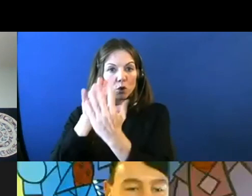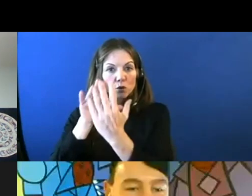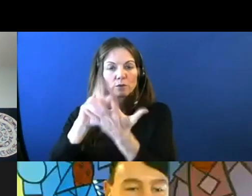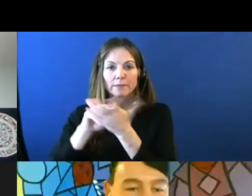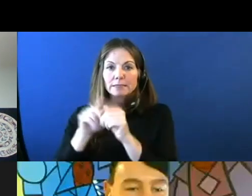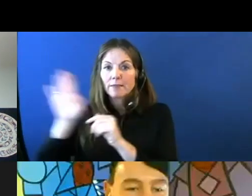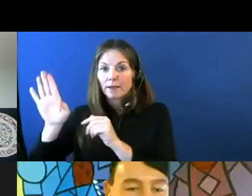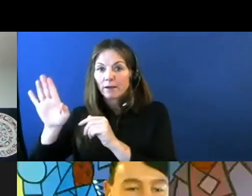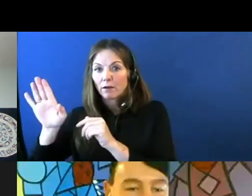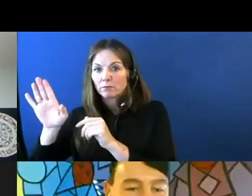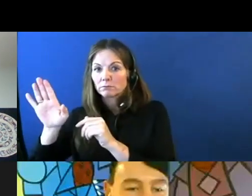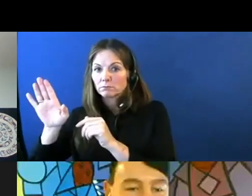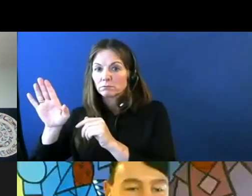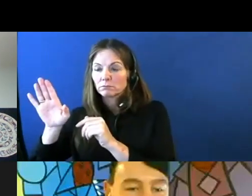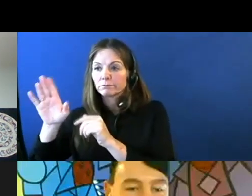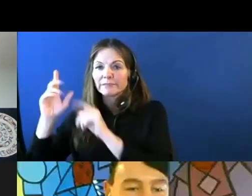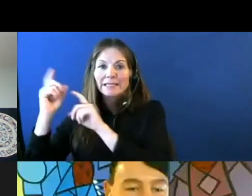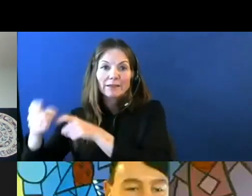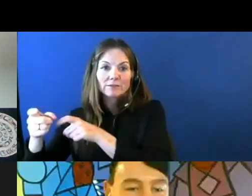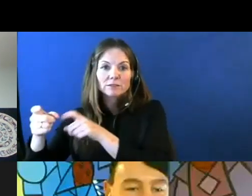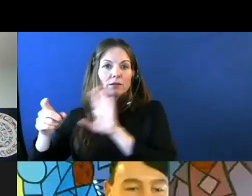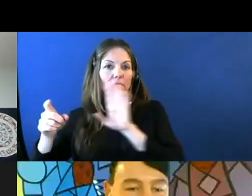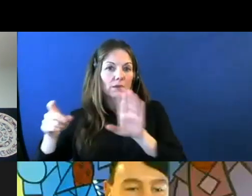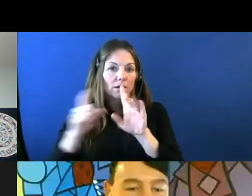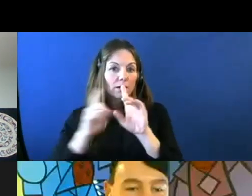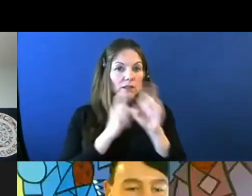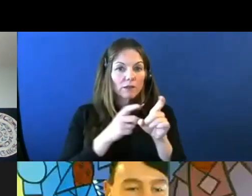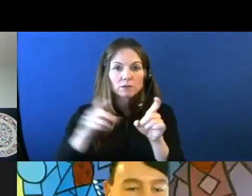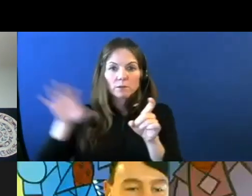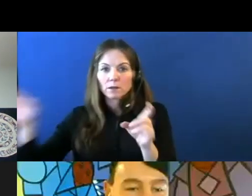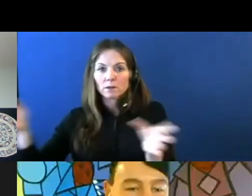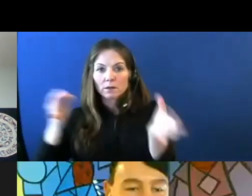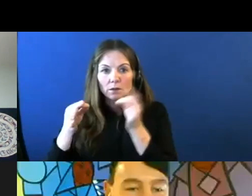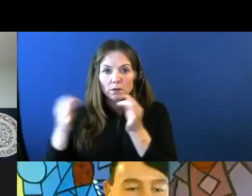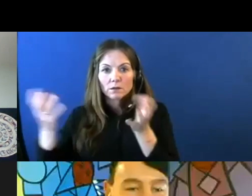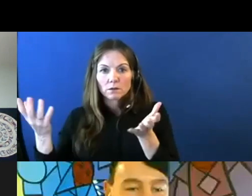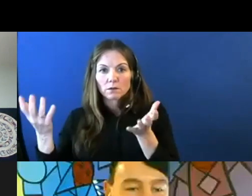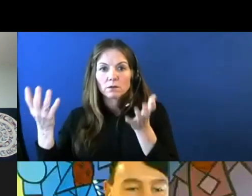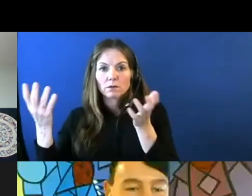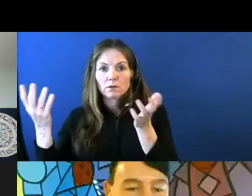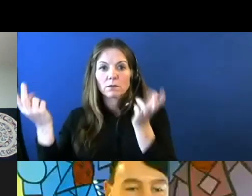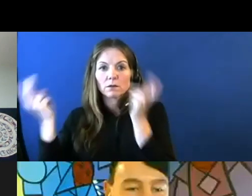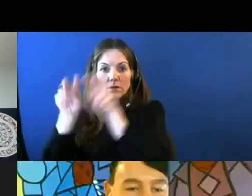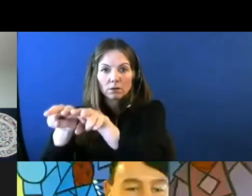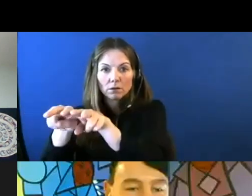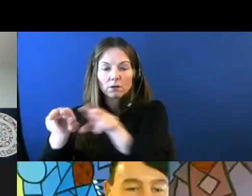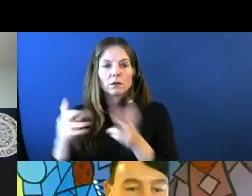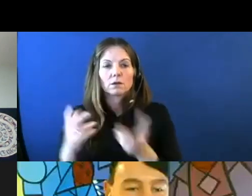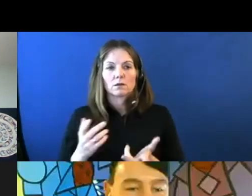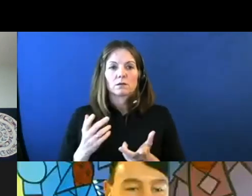the strengths of each of those approaches. So, you know, there are times when we need the statistical, you